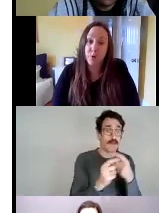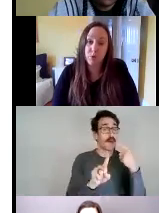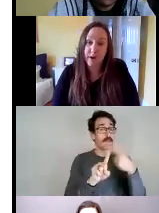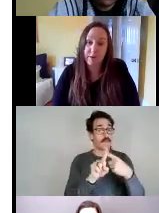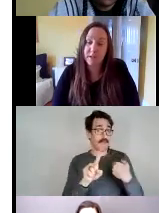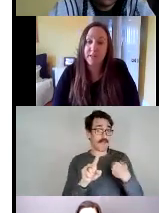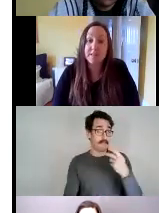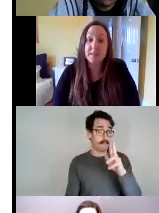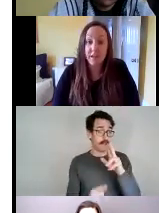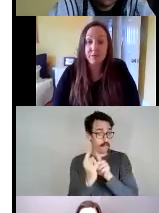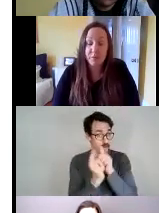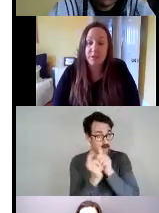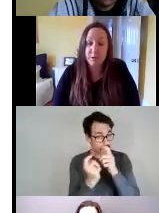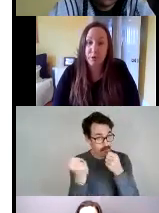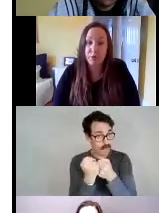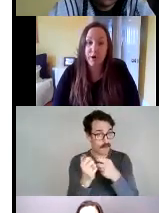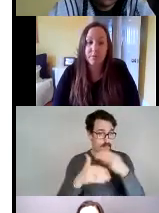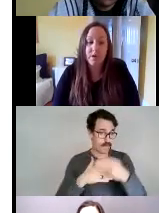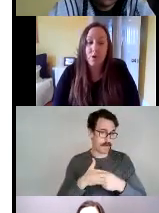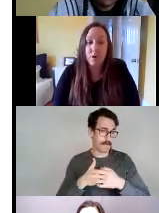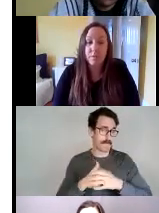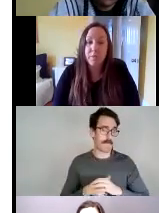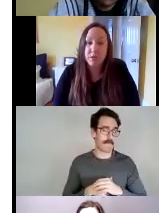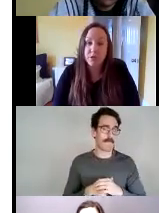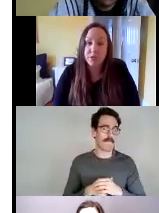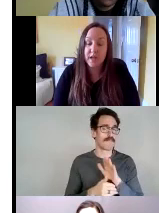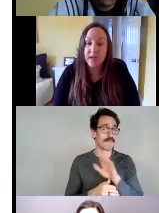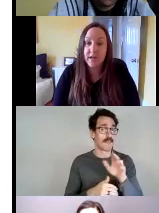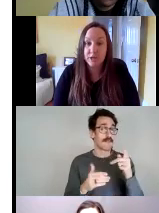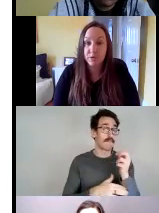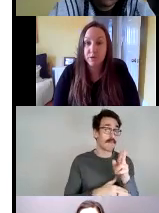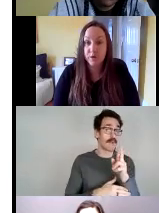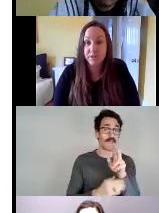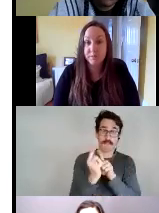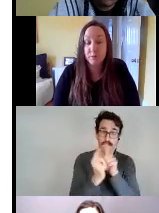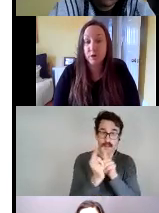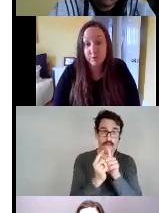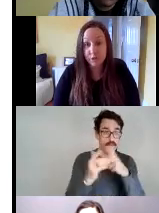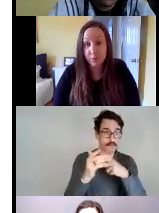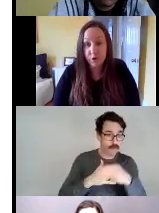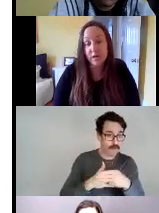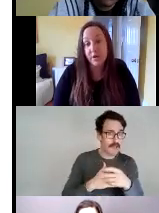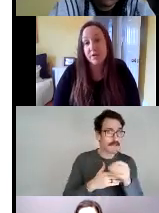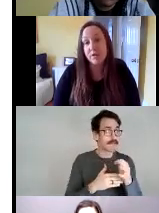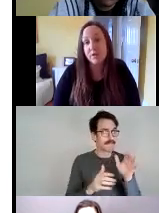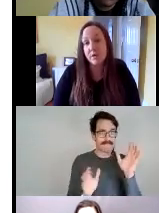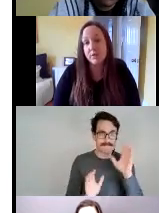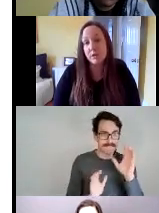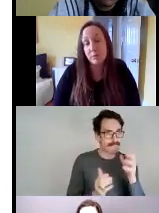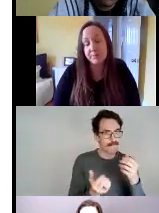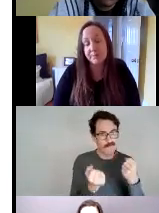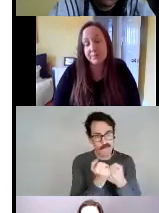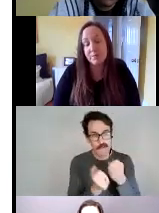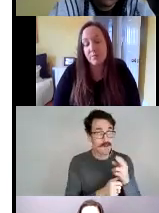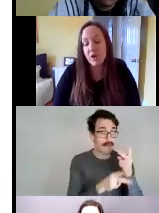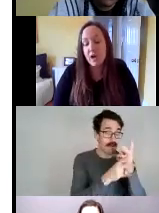support program, and that's a telephone-based program where peer mentors can connect with a person looking for support, a caregiver looking for